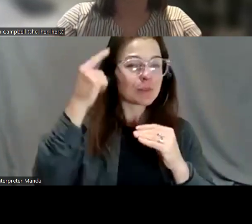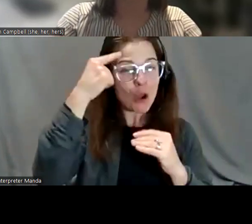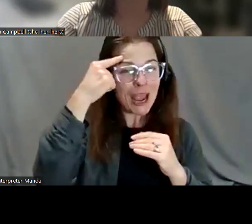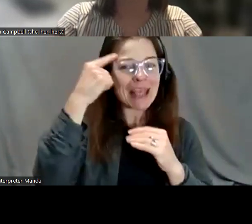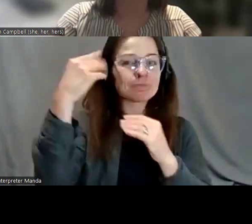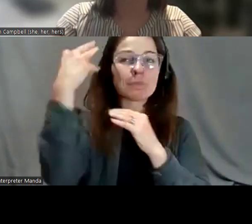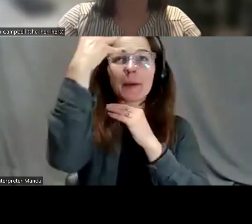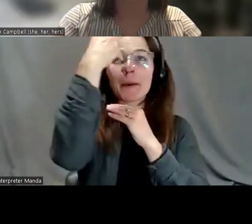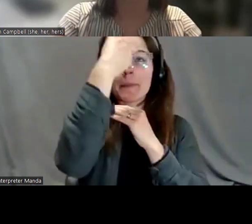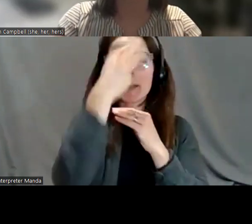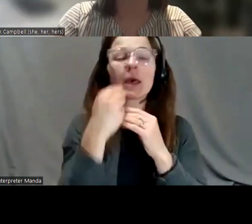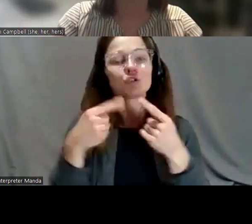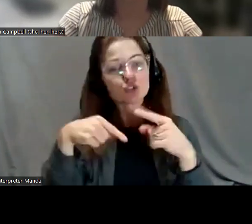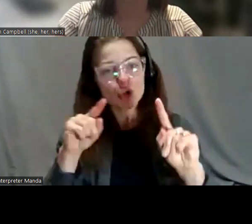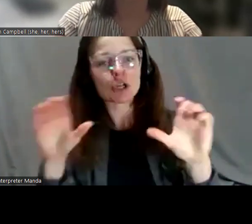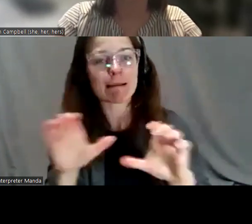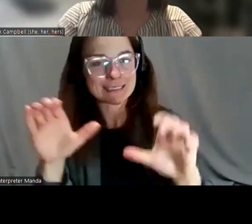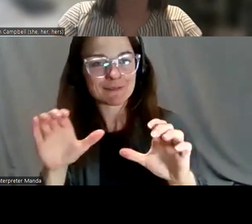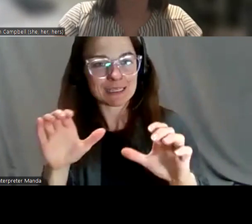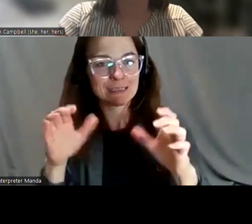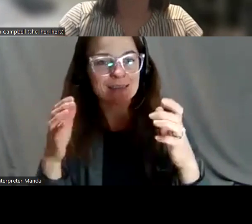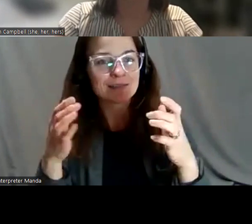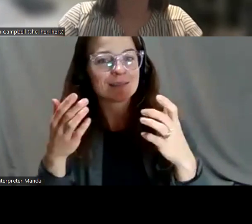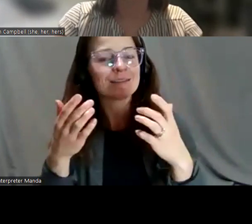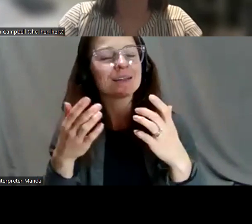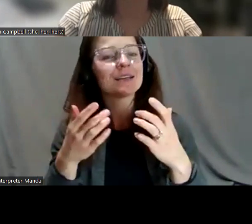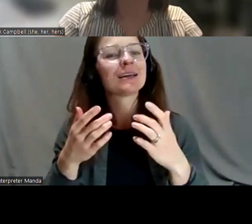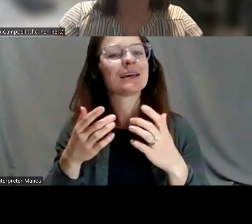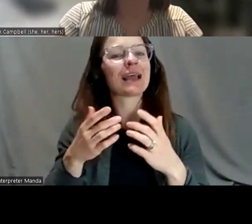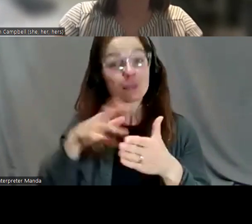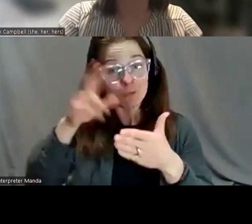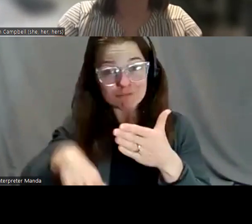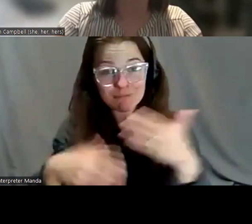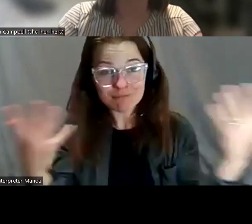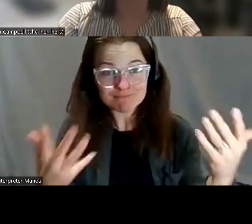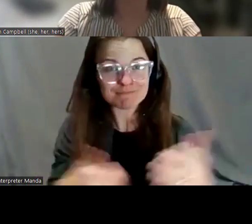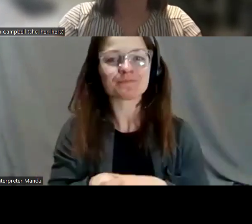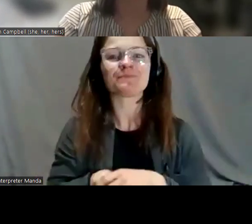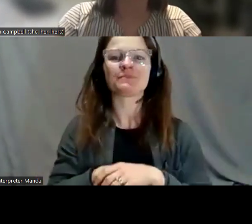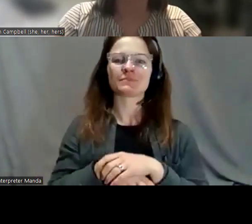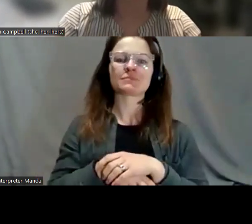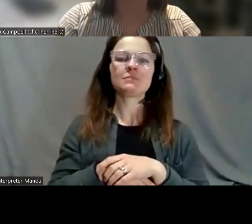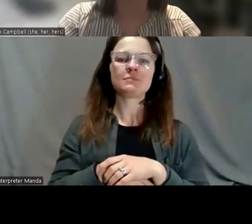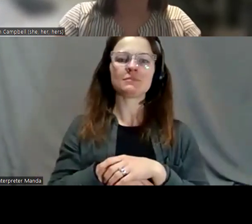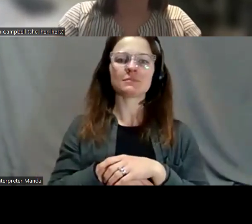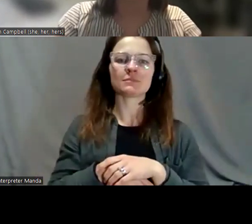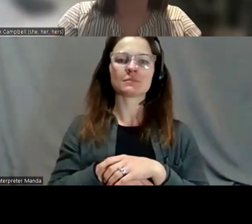we're engaged in an activity. And what they found was that even when people are listening,